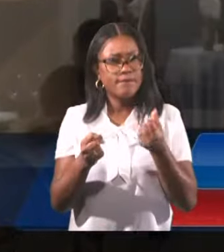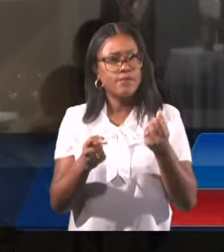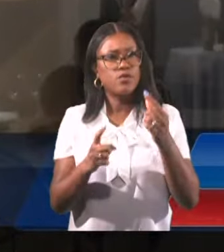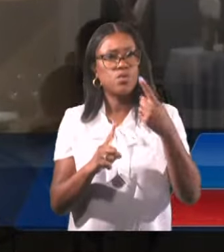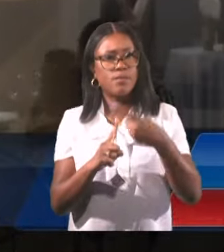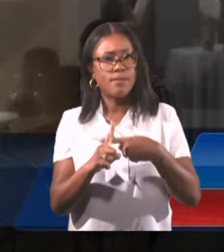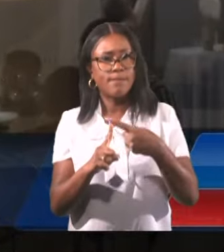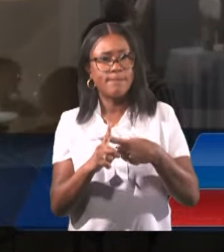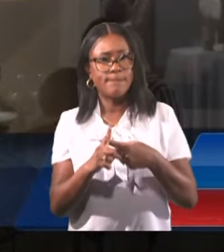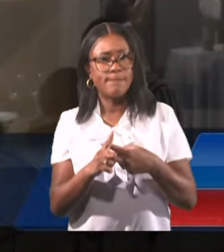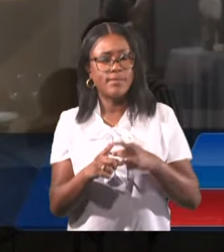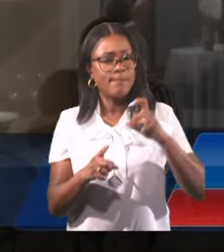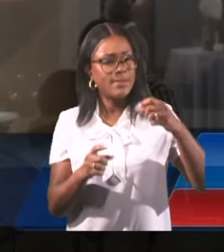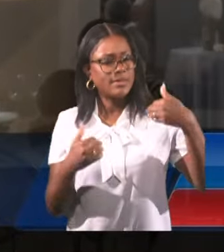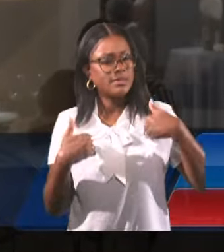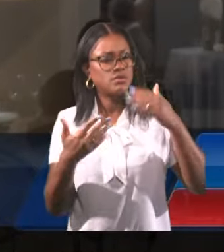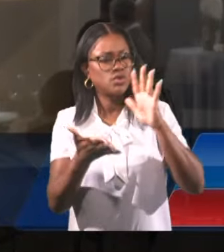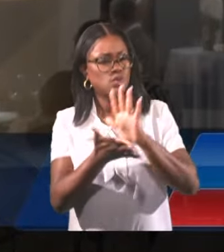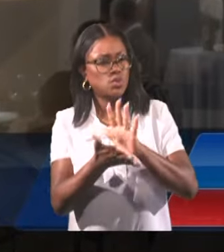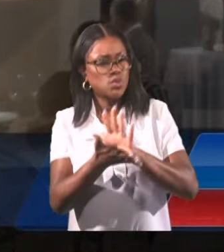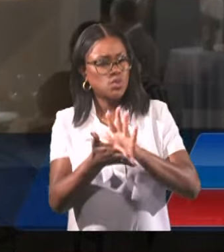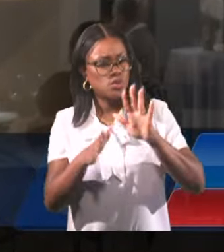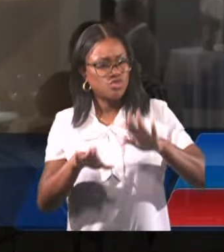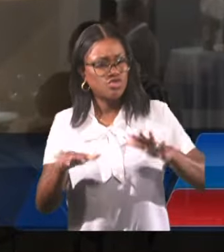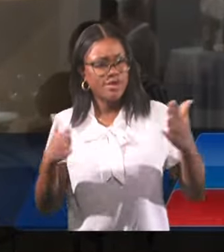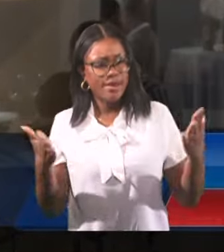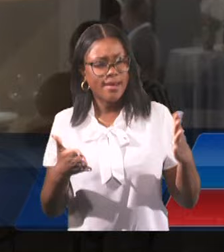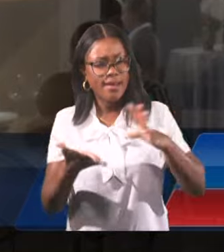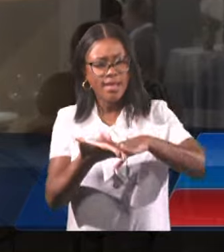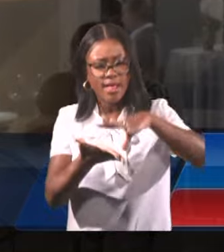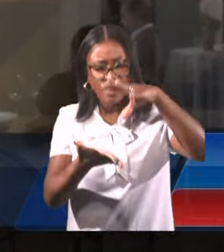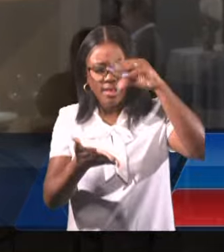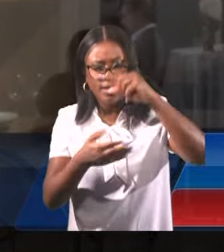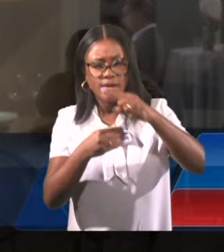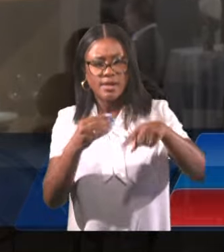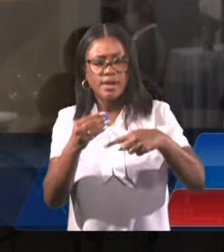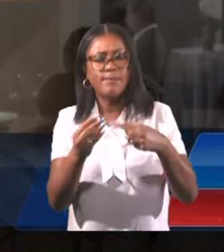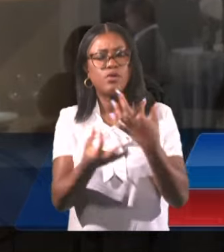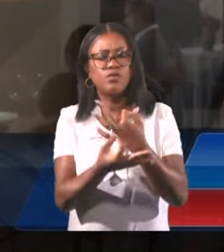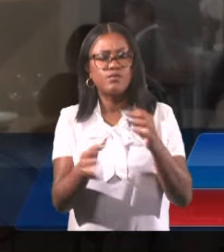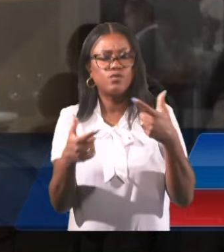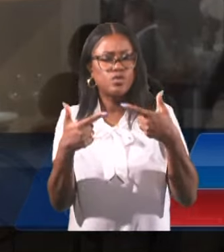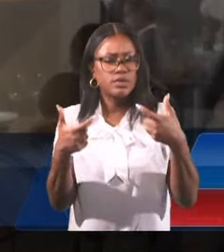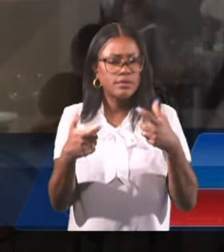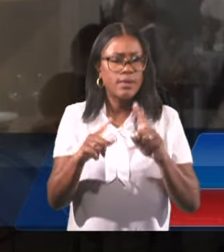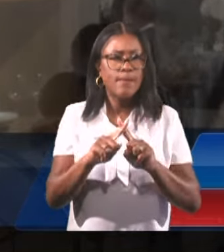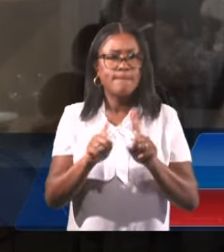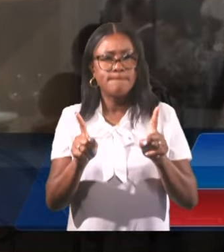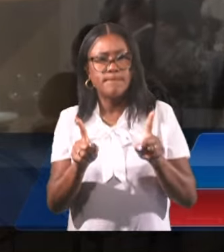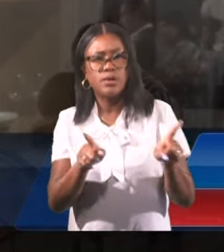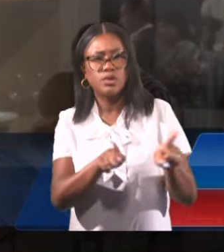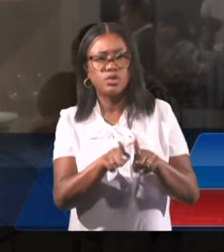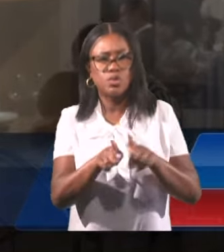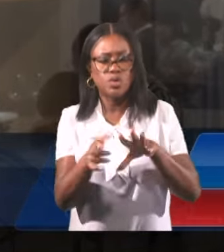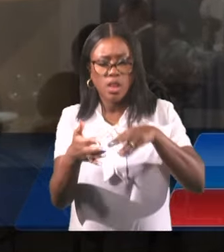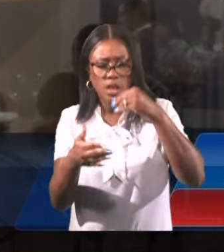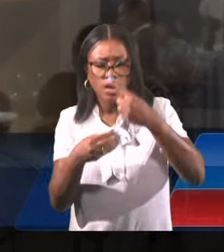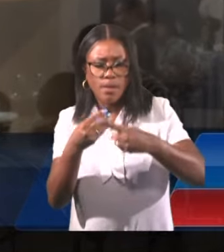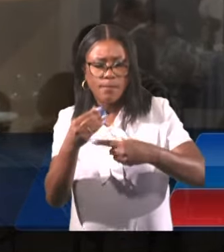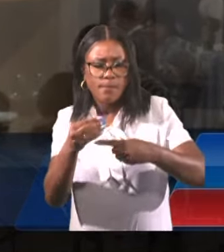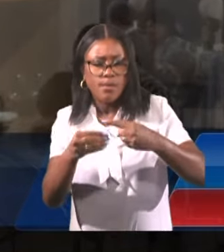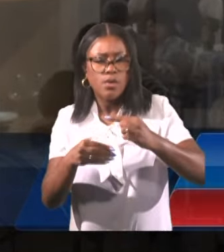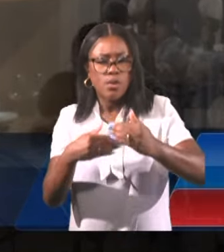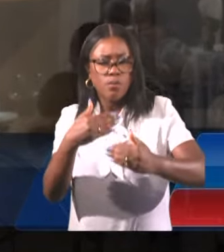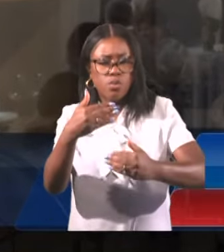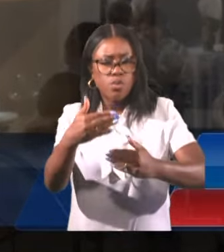should be school kids in here learning about not only food safety and allergens, but learning about the process of